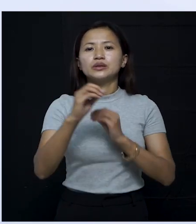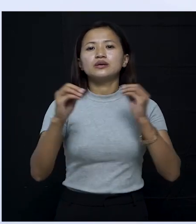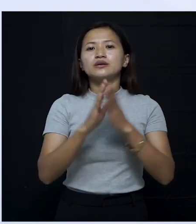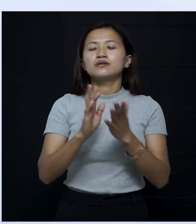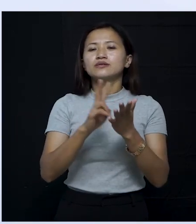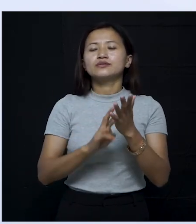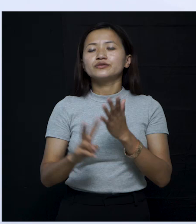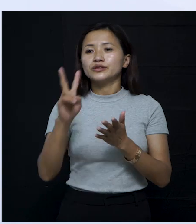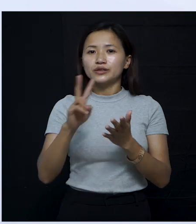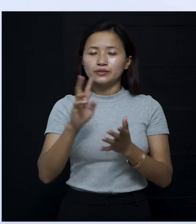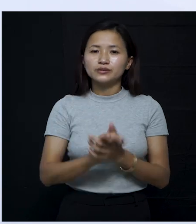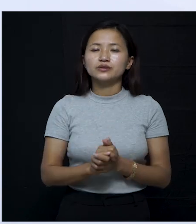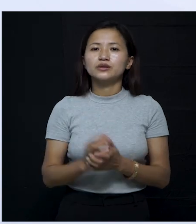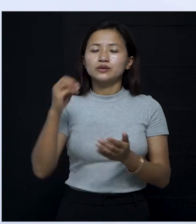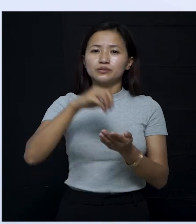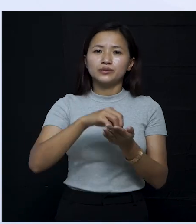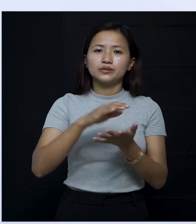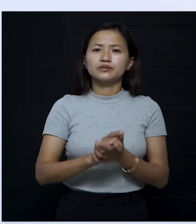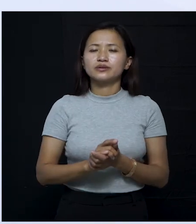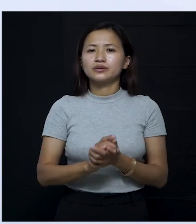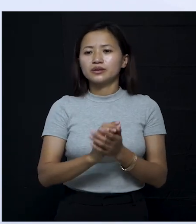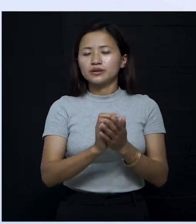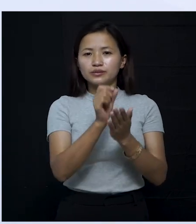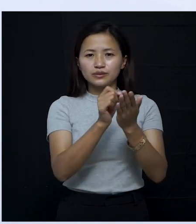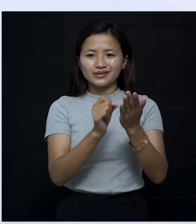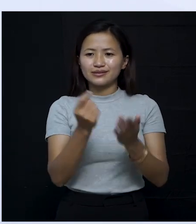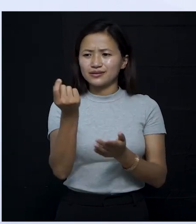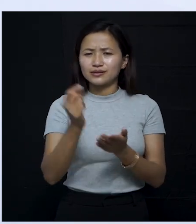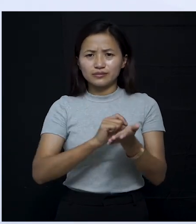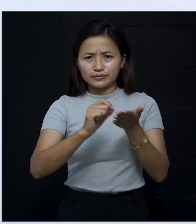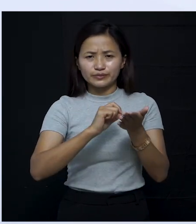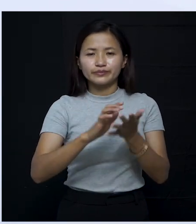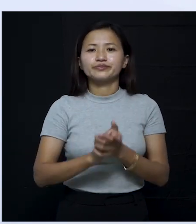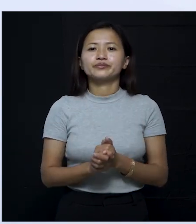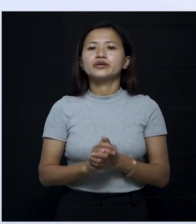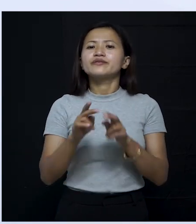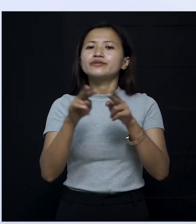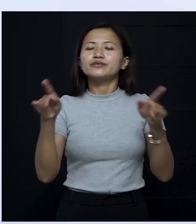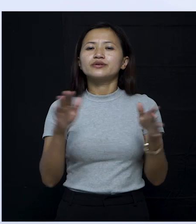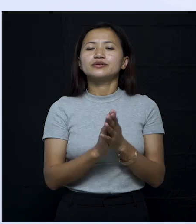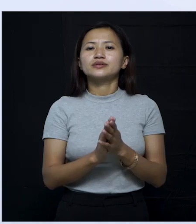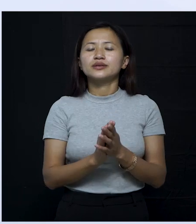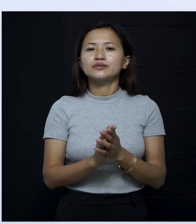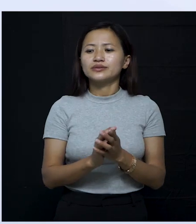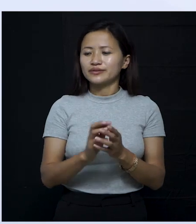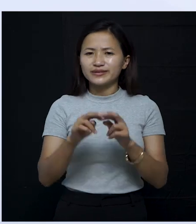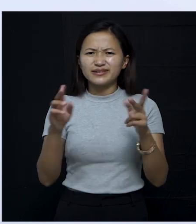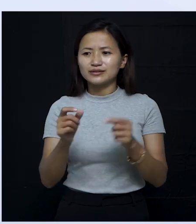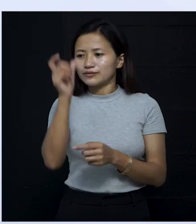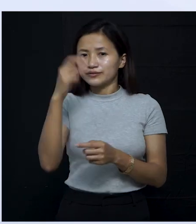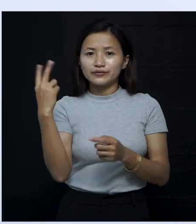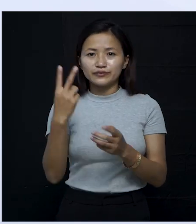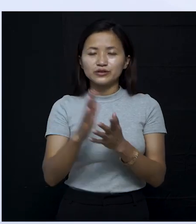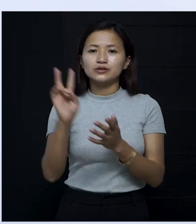the vegetables, you just mention vegetables and you write a little bit about it. That is, the different types of, or the different kinds of vegetables